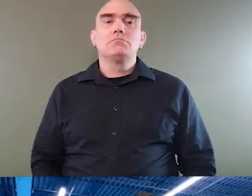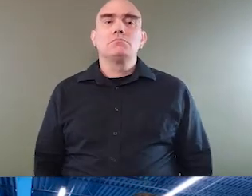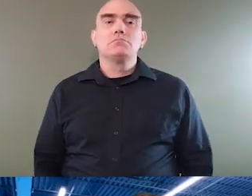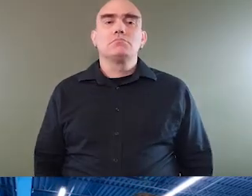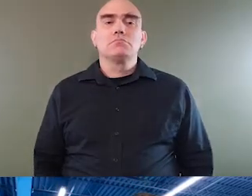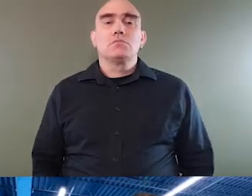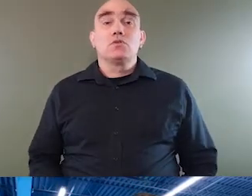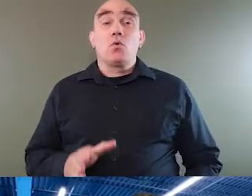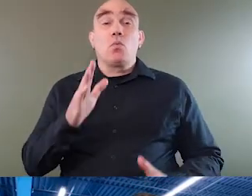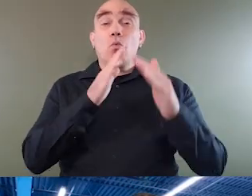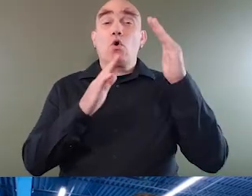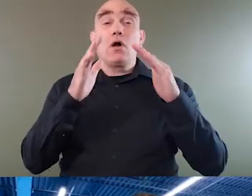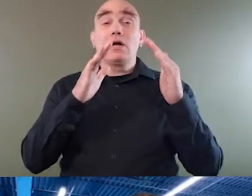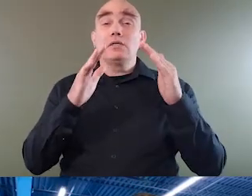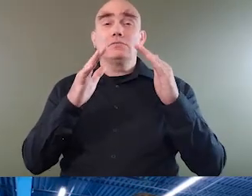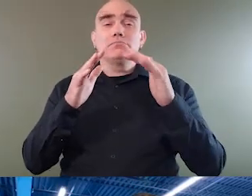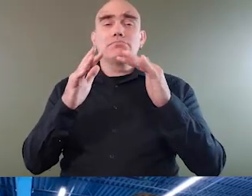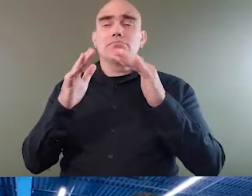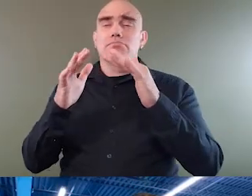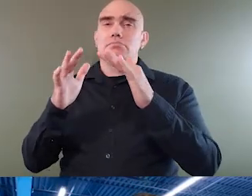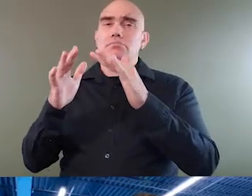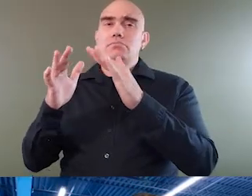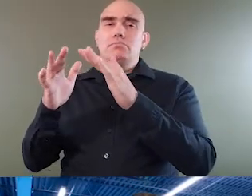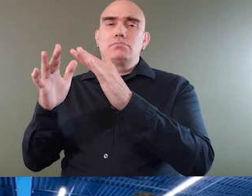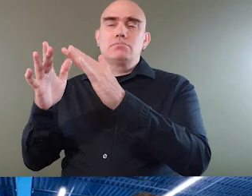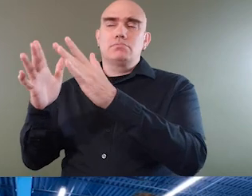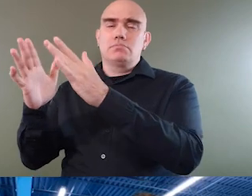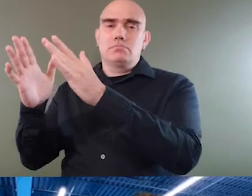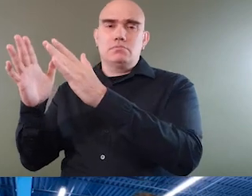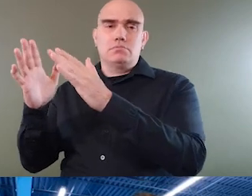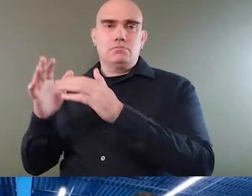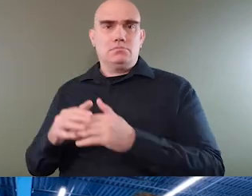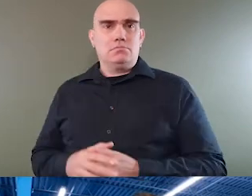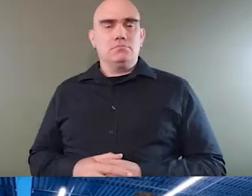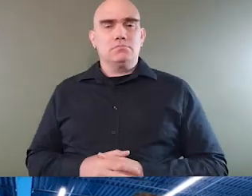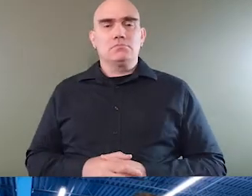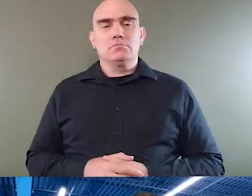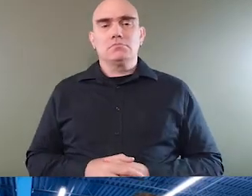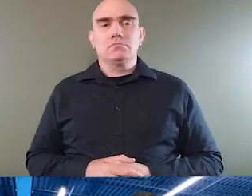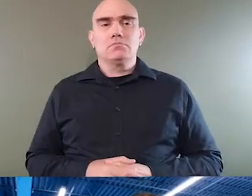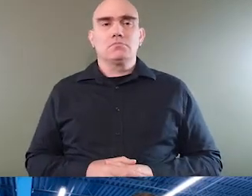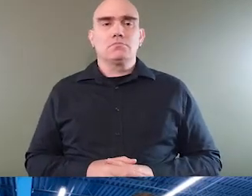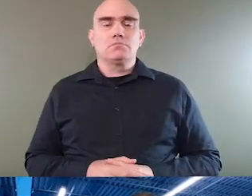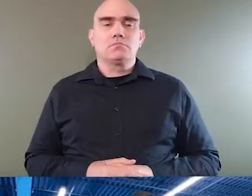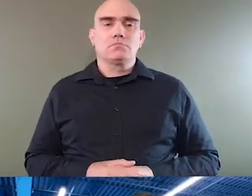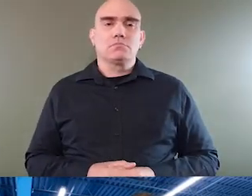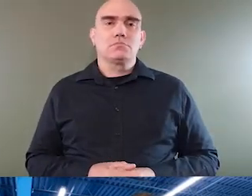Let your worries float away